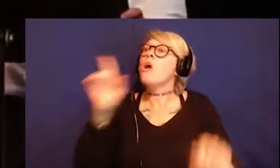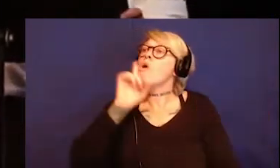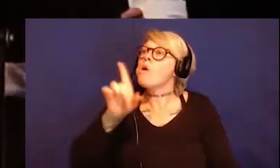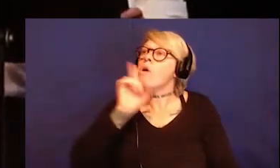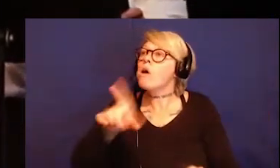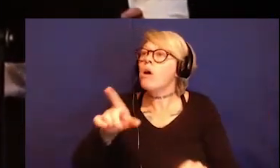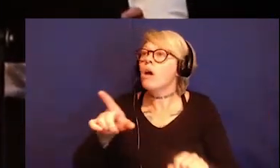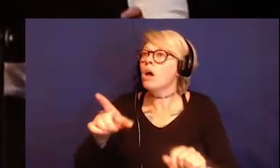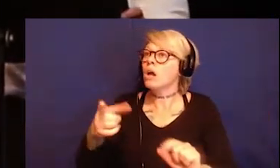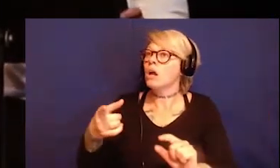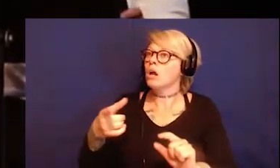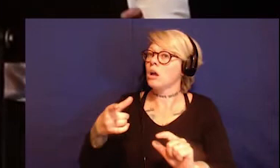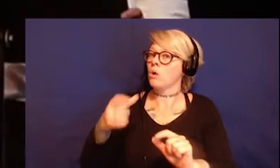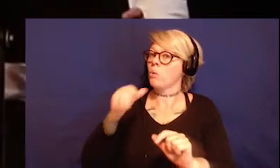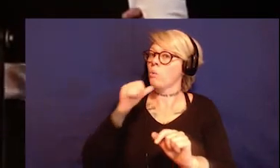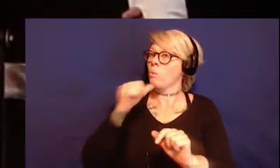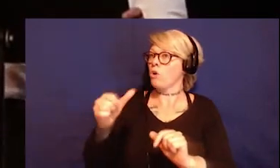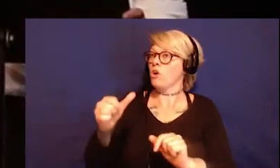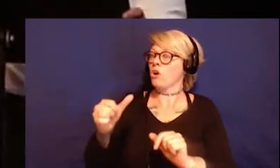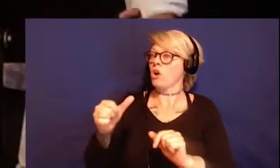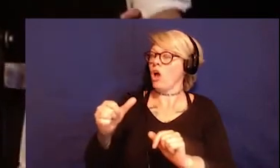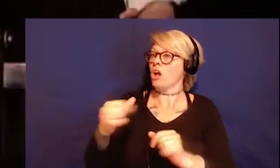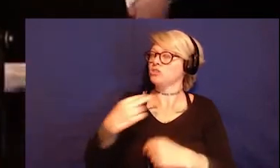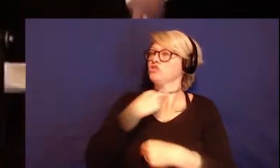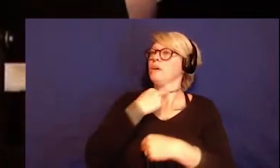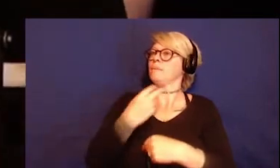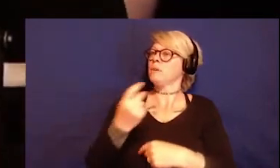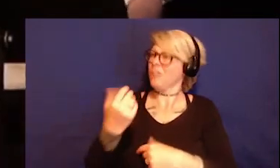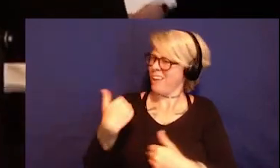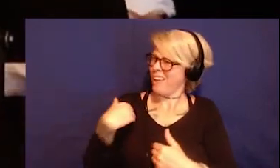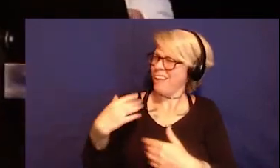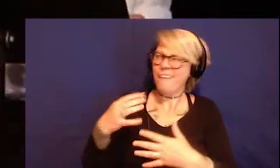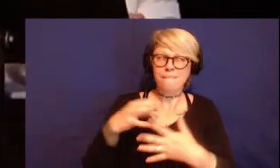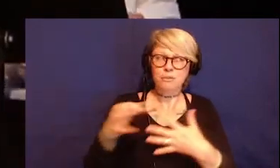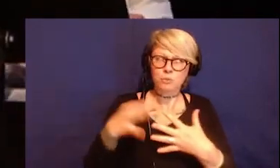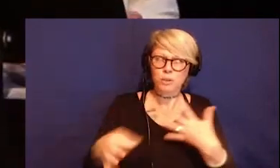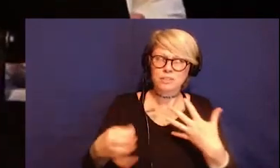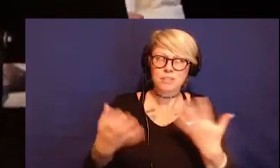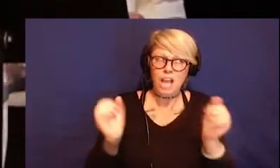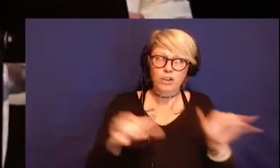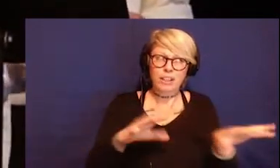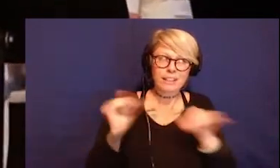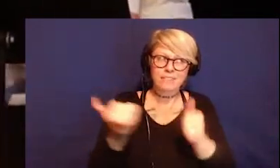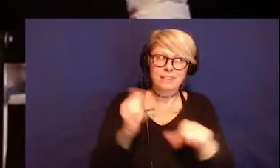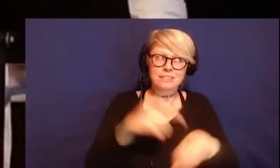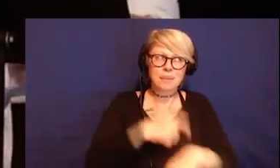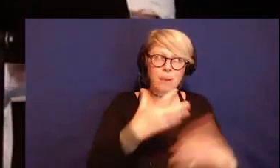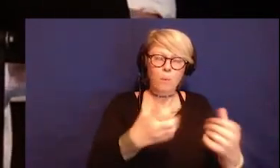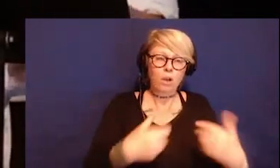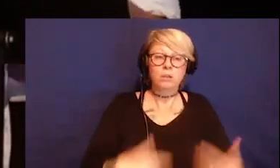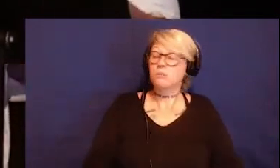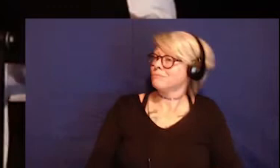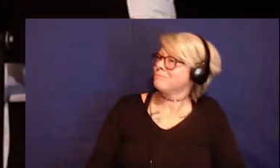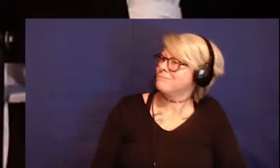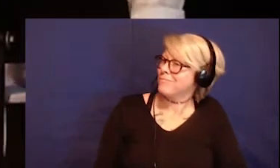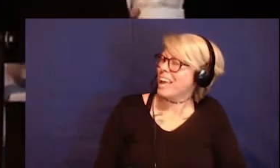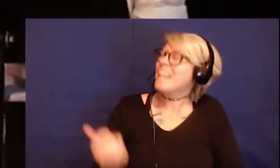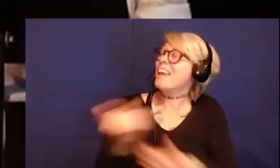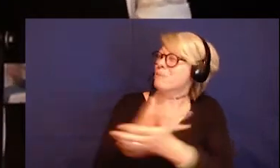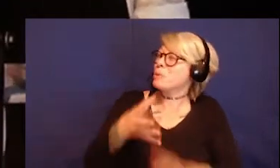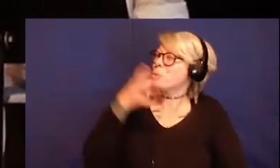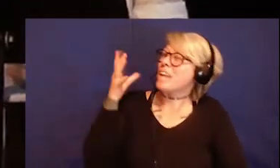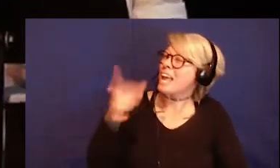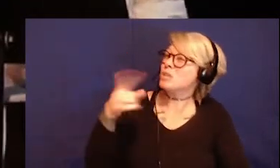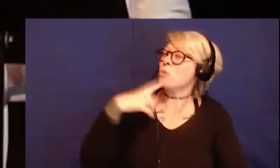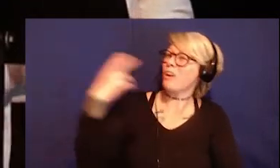I have a choice. Oh, really? Yes, I can leave any time I want. And have everyone hate you and call you a traitor